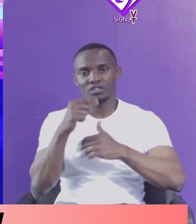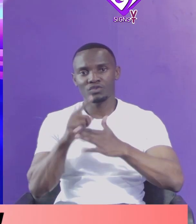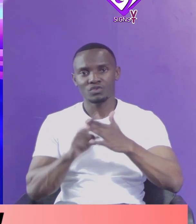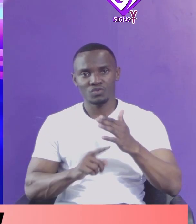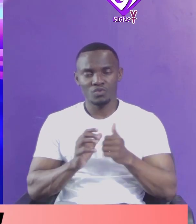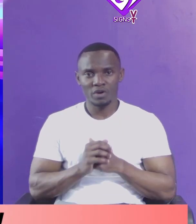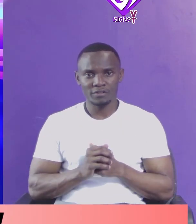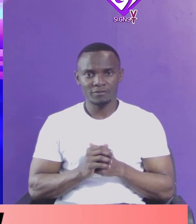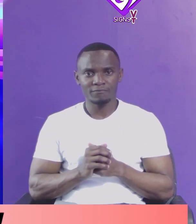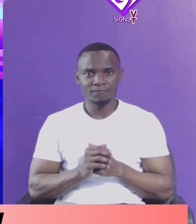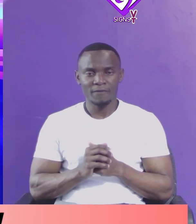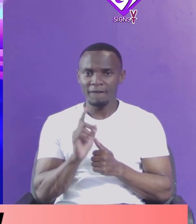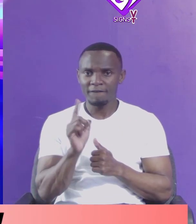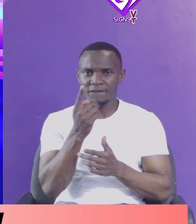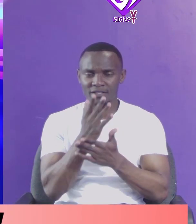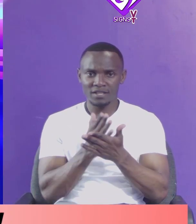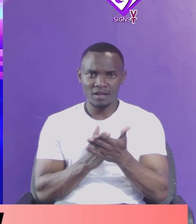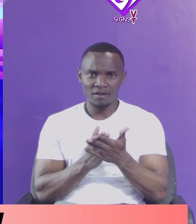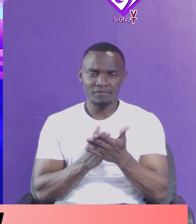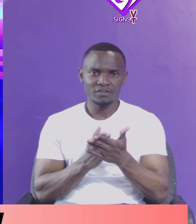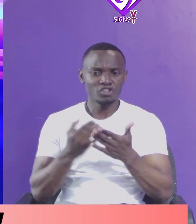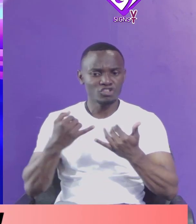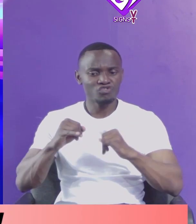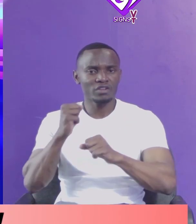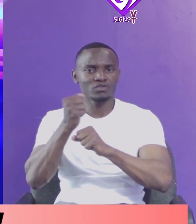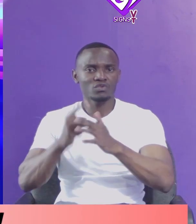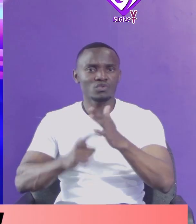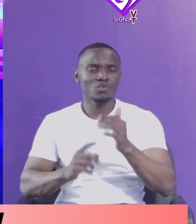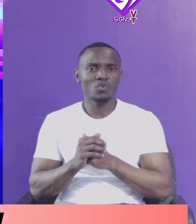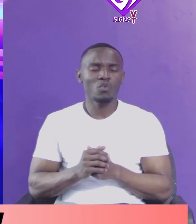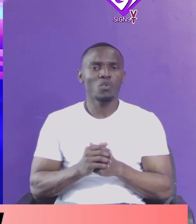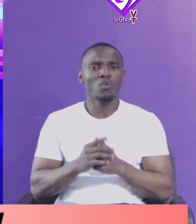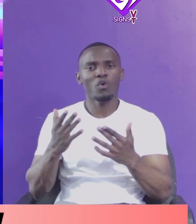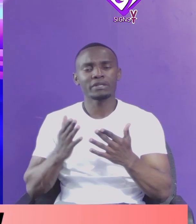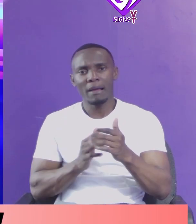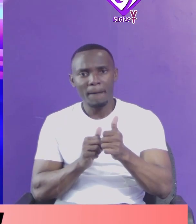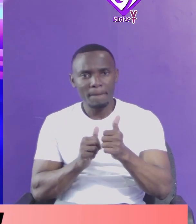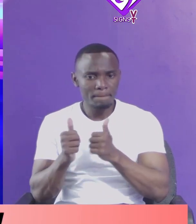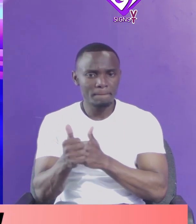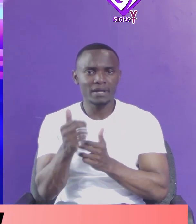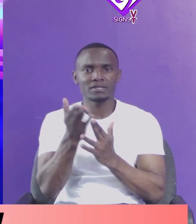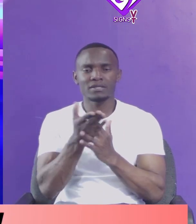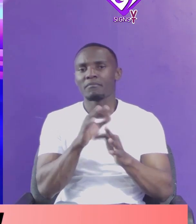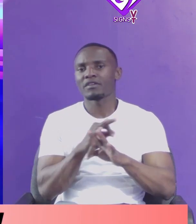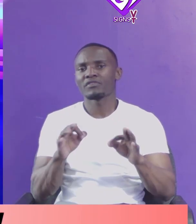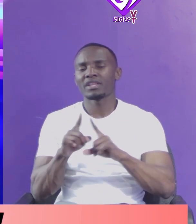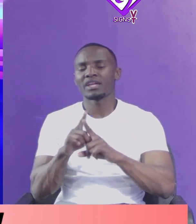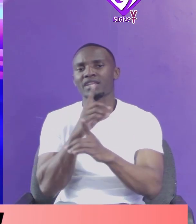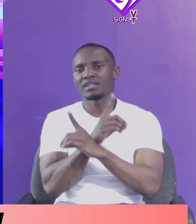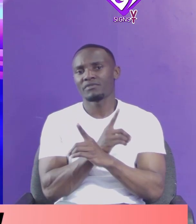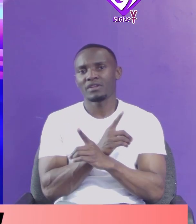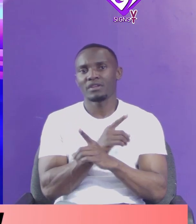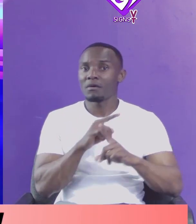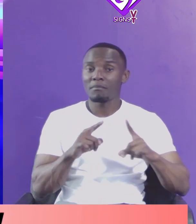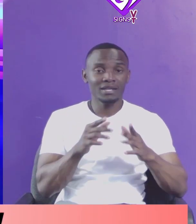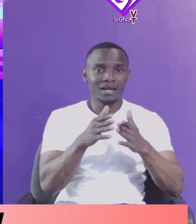had on this particular game on the first half was trying to break through the midfield line and also in the defensive line. I think Arsenal were just